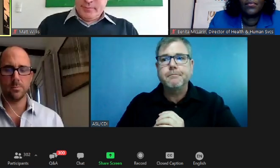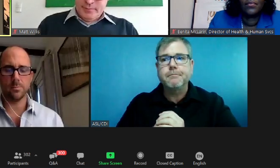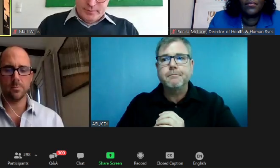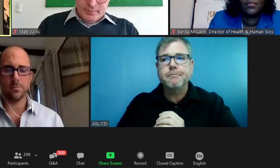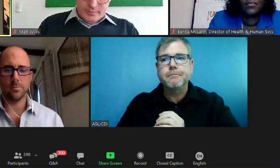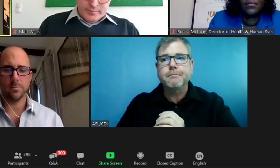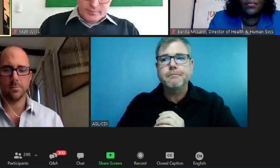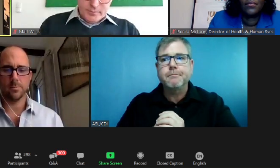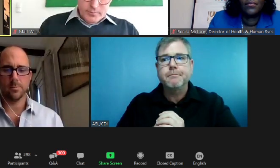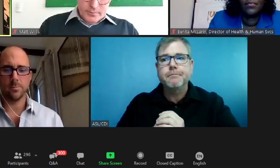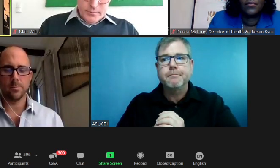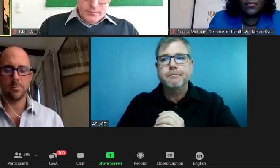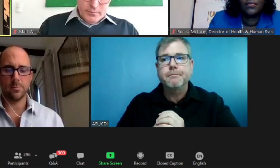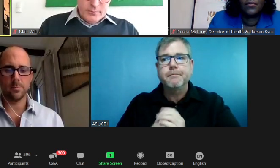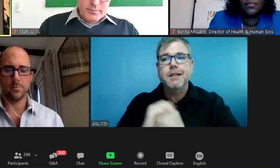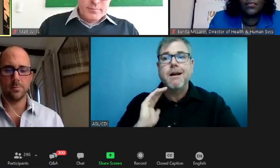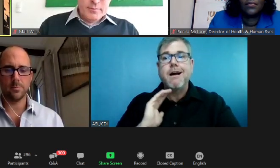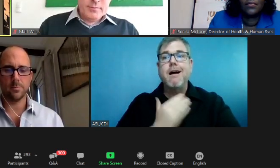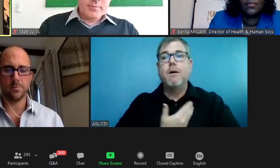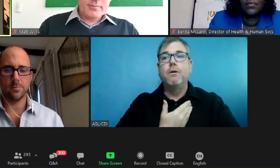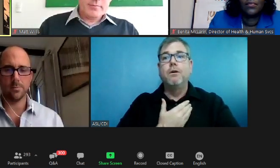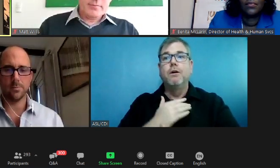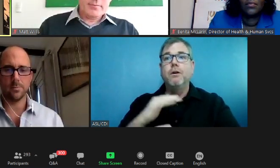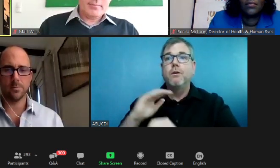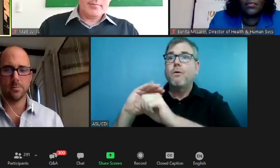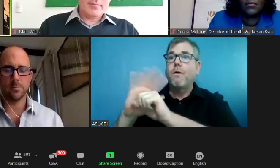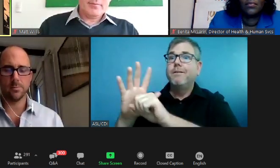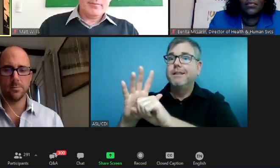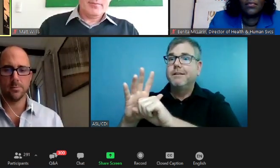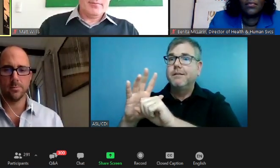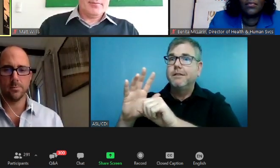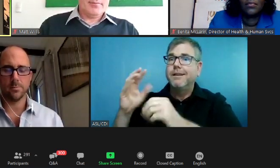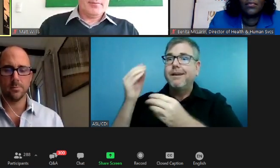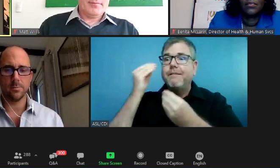main website URL you need to remember is